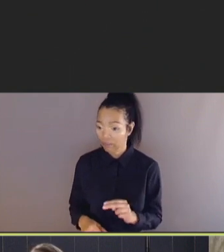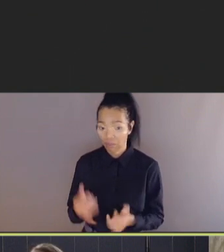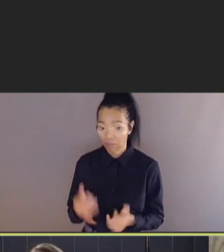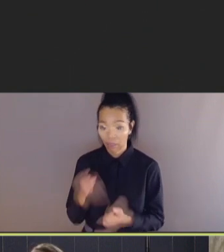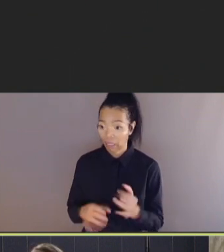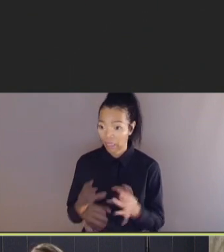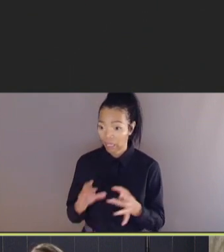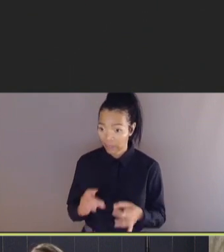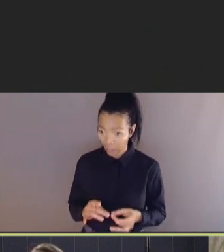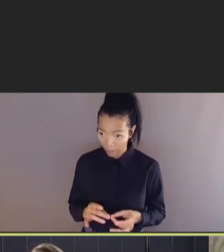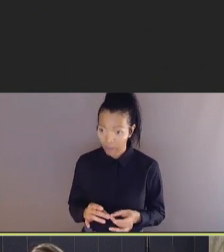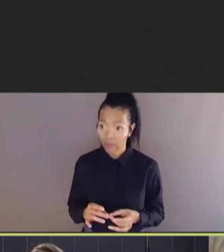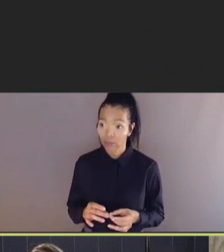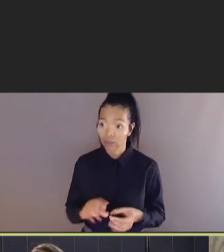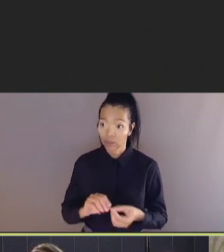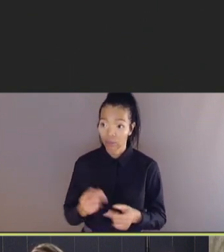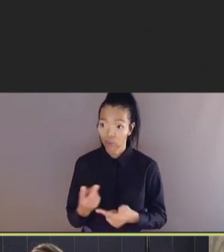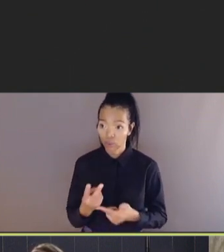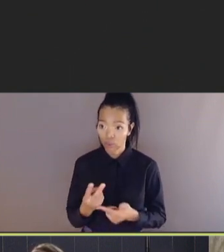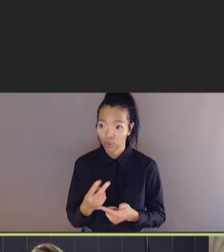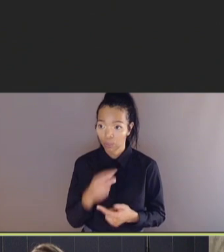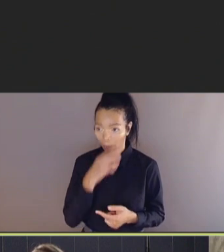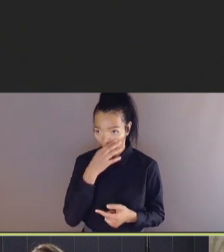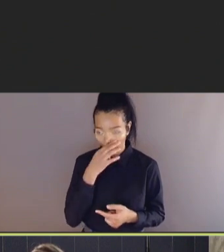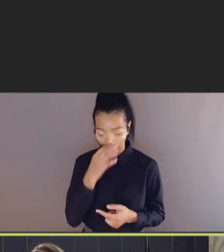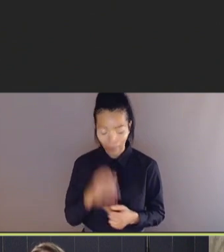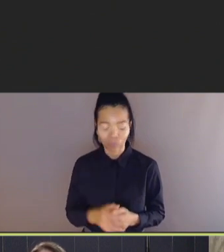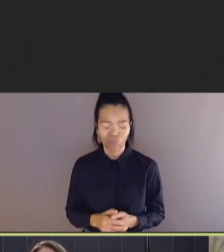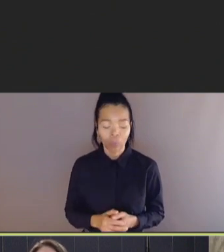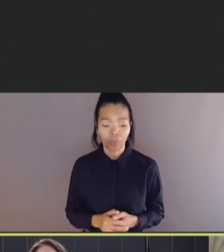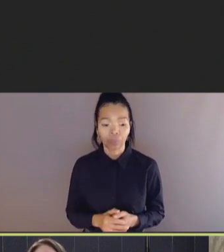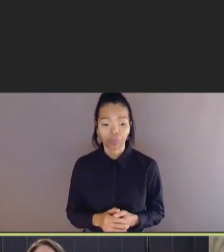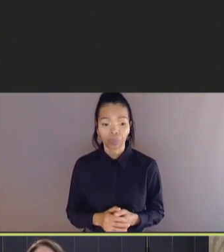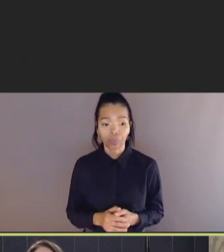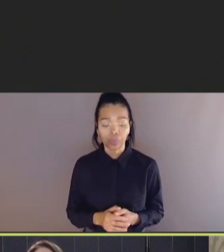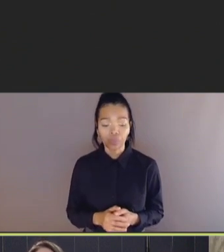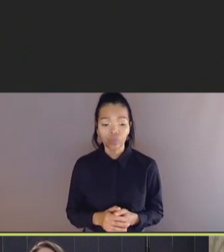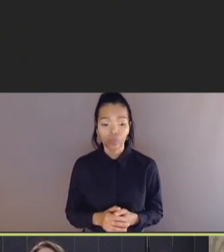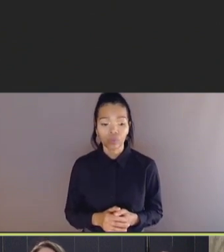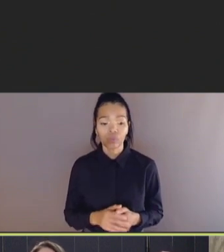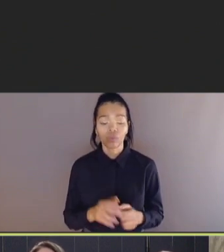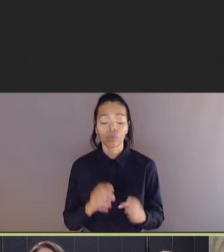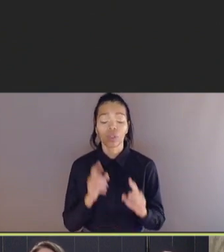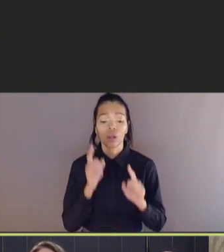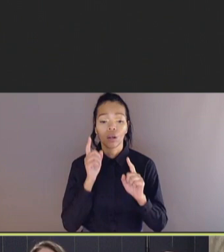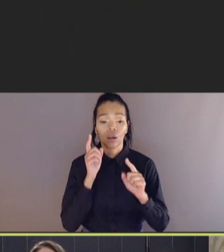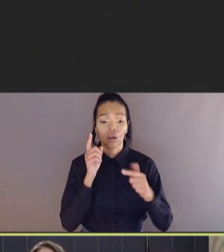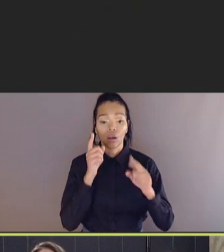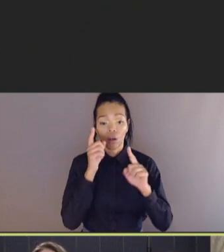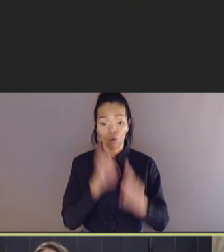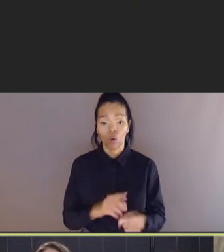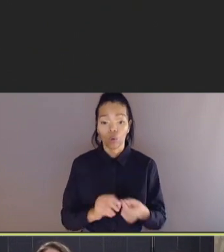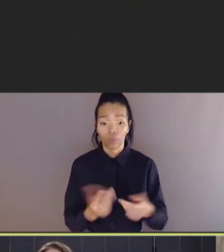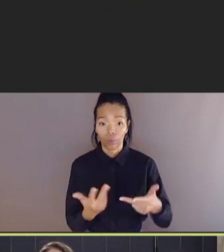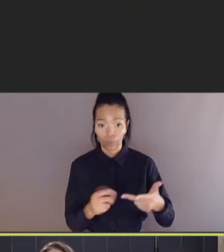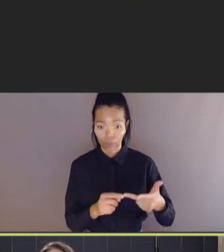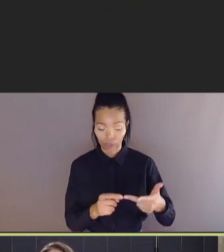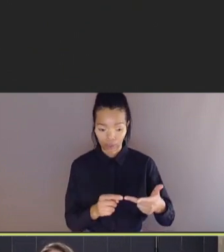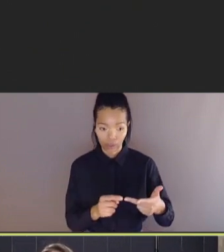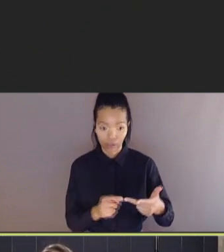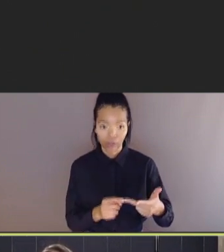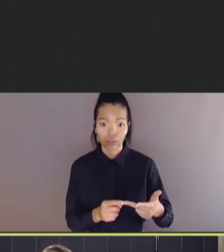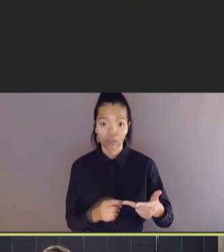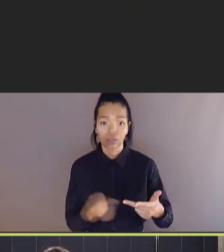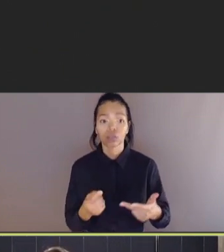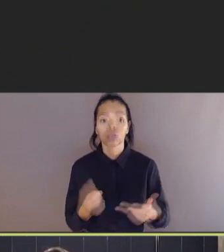Okay, I'm gonna keep it moving. So goal 3, this is to increase knowledge of and confidence in routinely